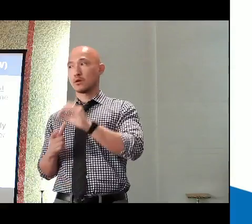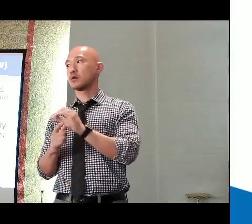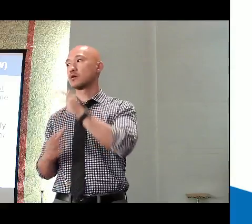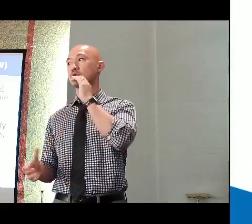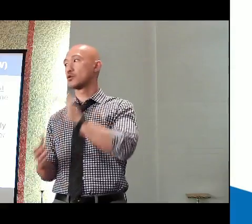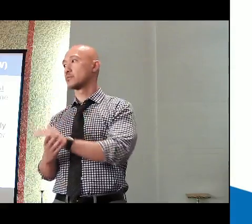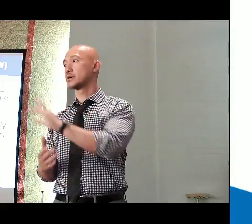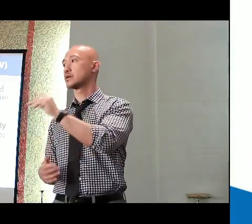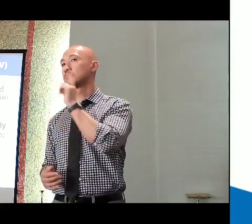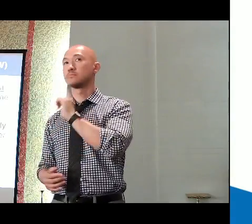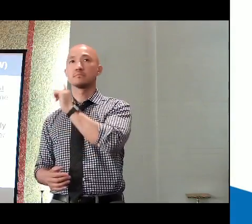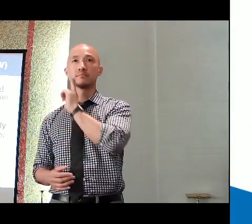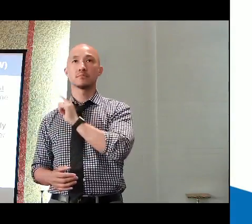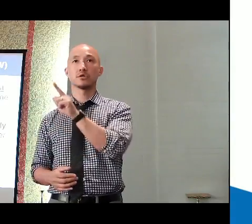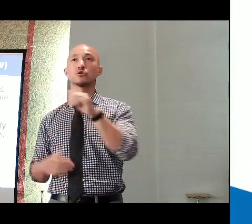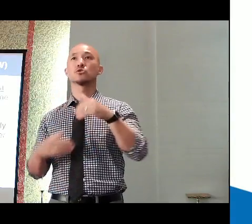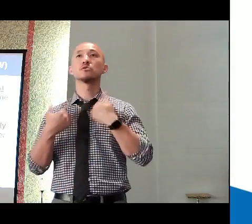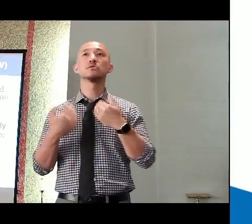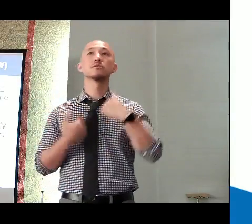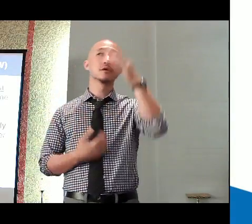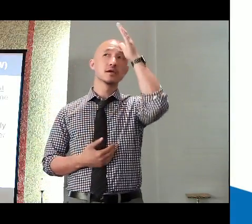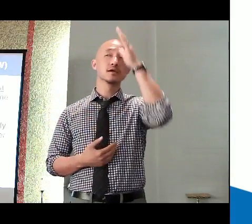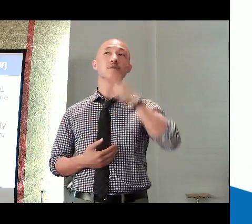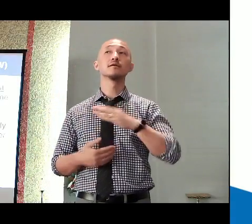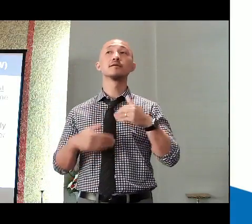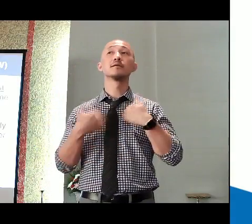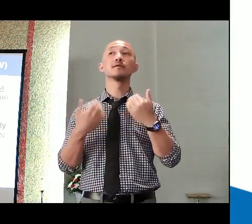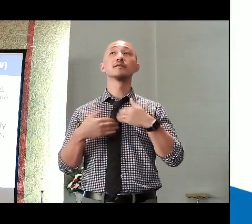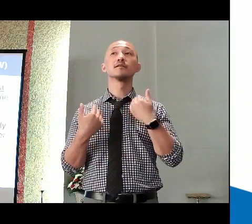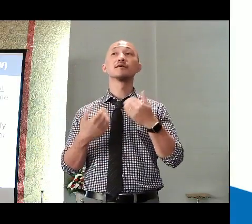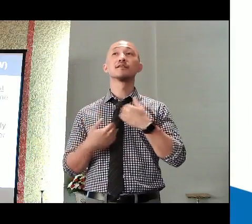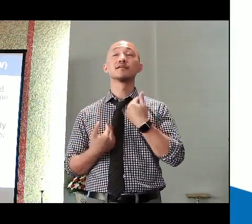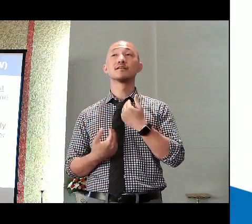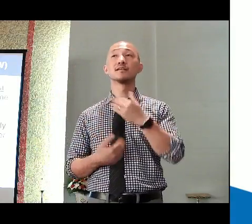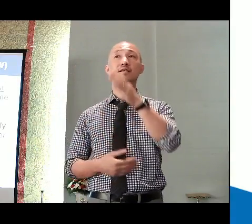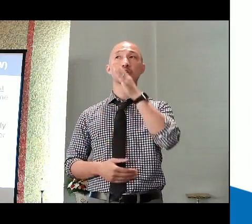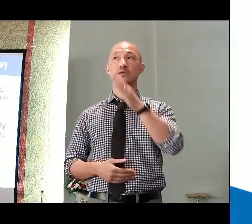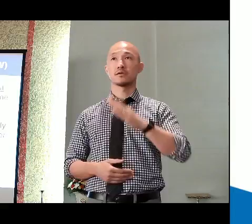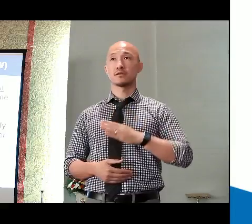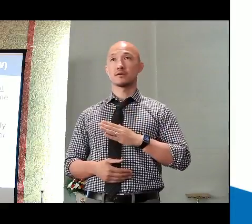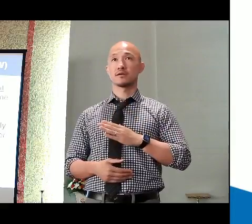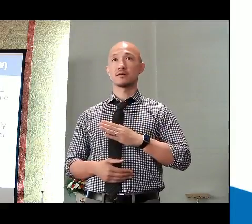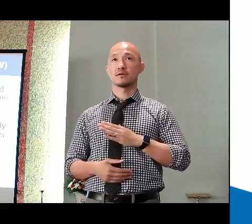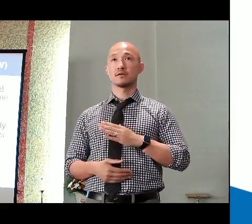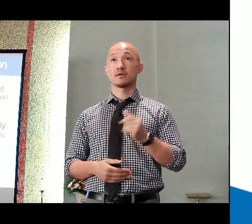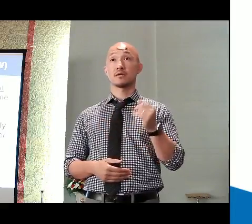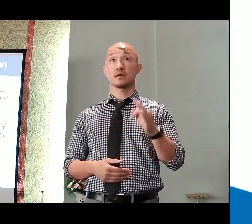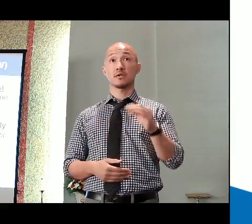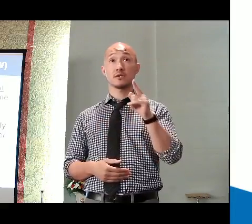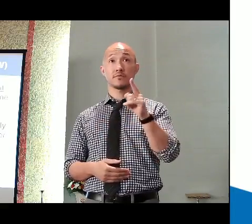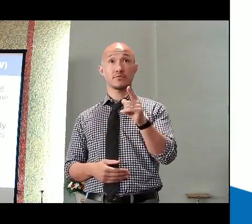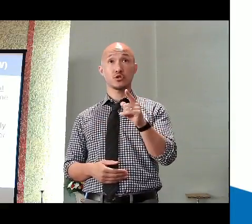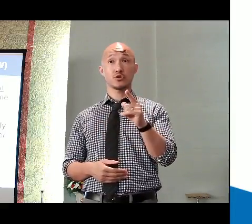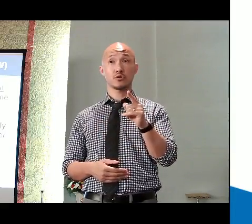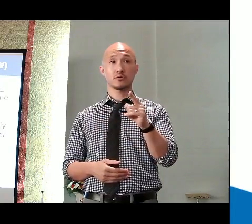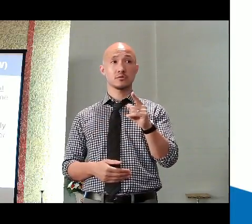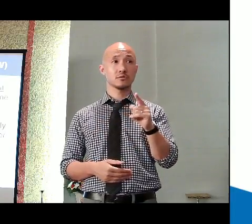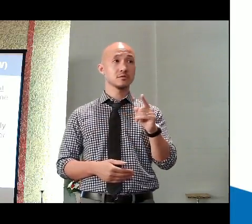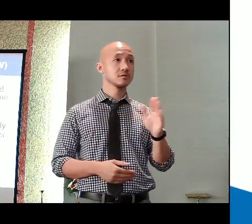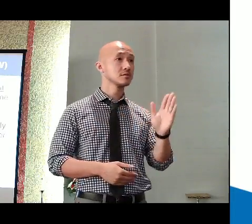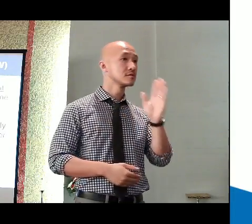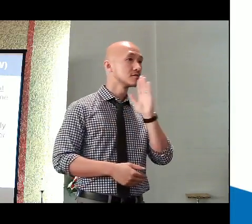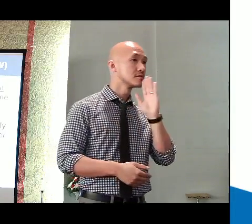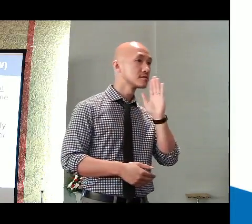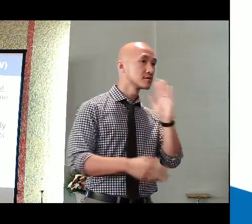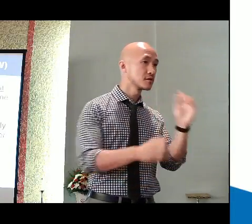young folk here, young guys, young ladies, single men, single women, if you're going to address, for example, if a single lady wants to